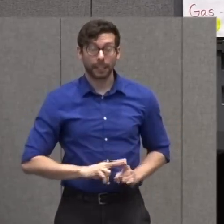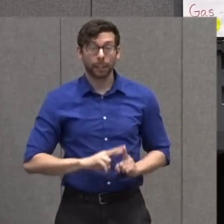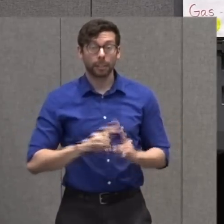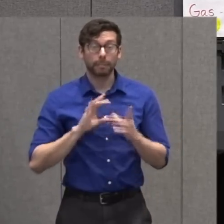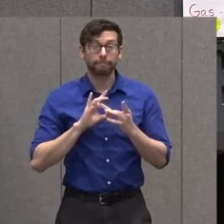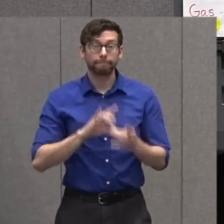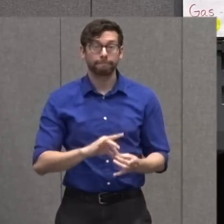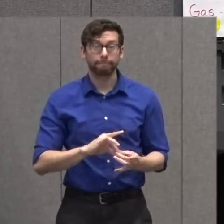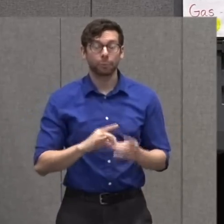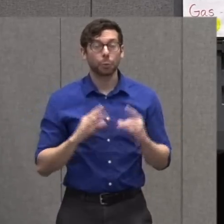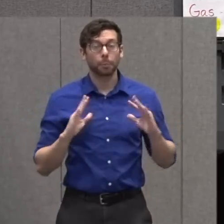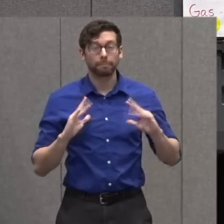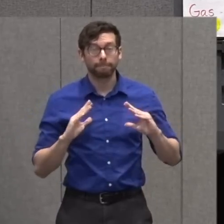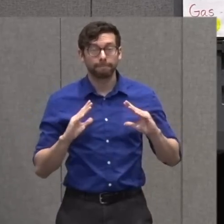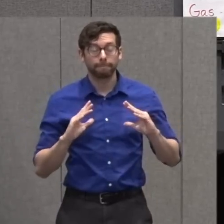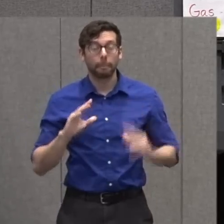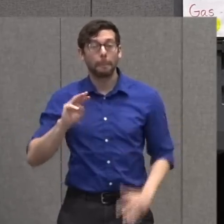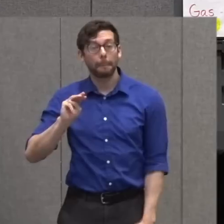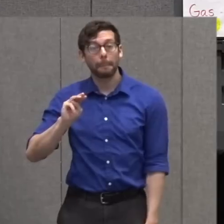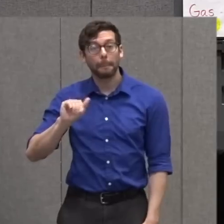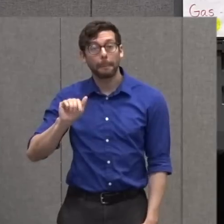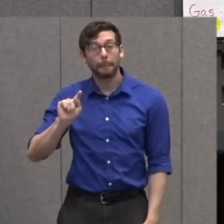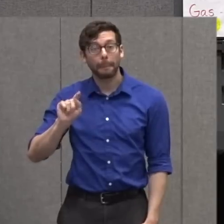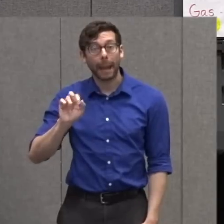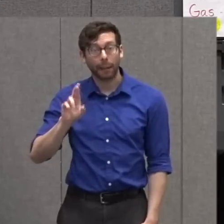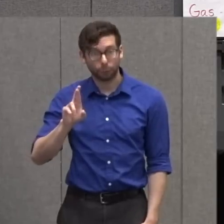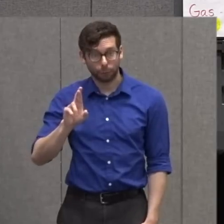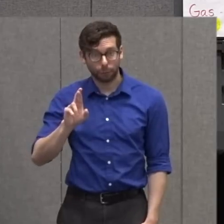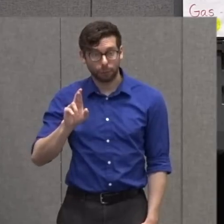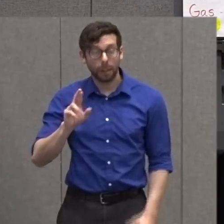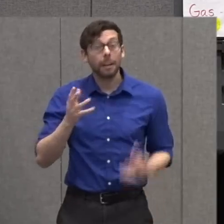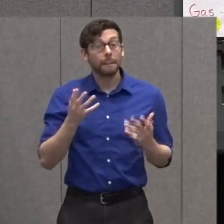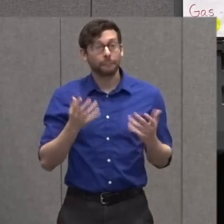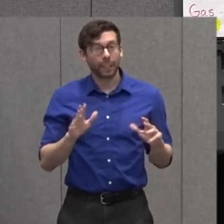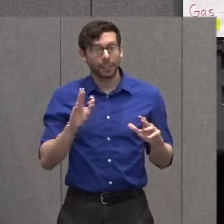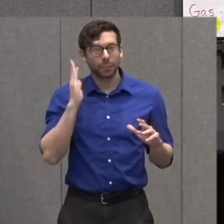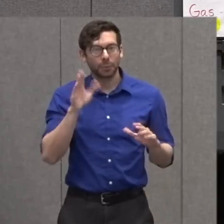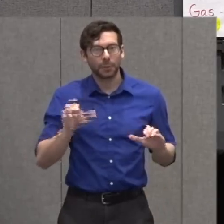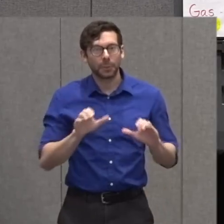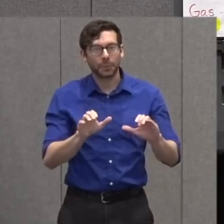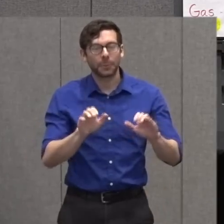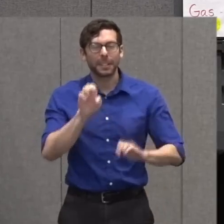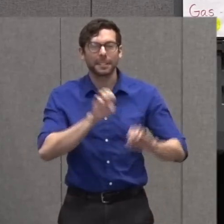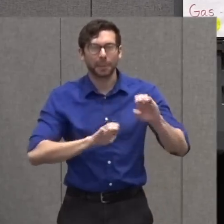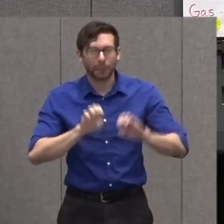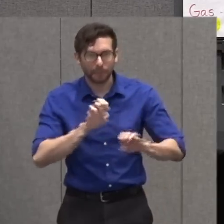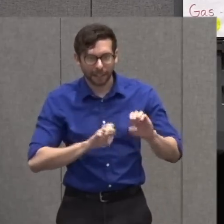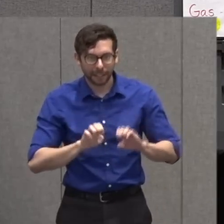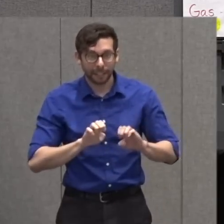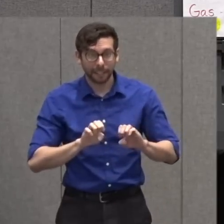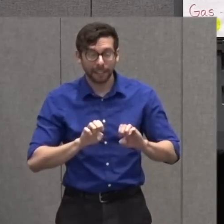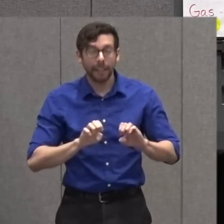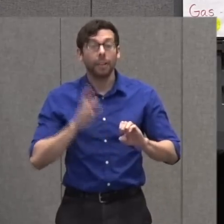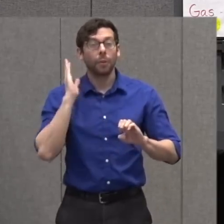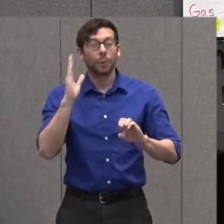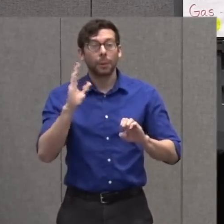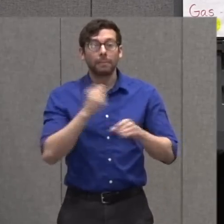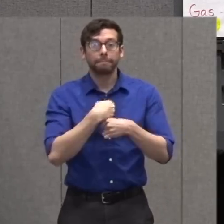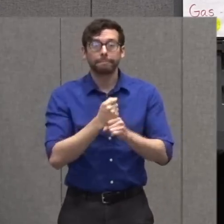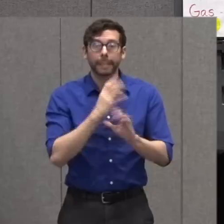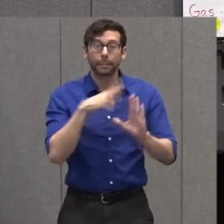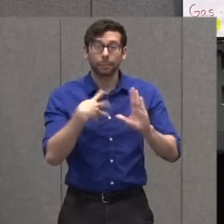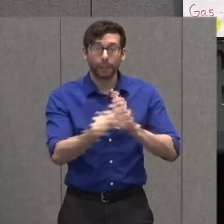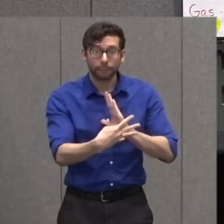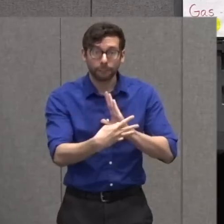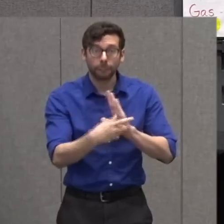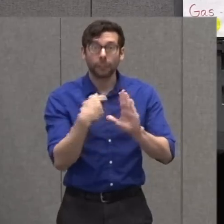We're going to do an experiment, and then we're going to do a graph, and we're going to write our results. What I